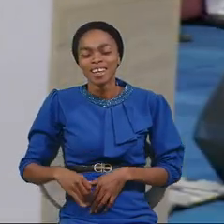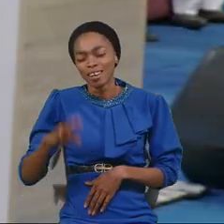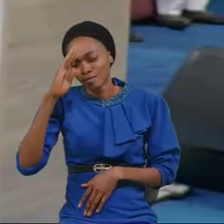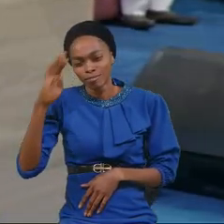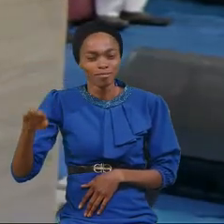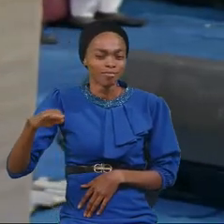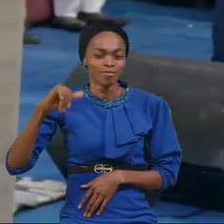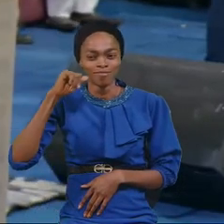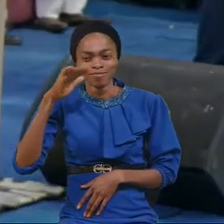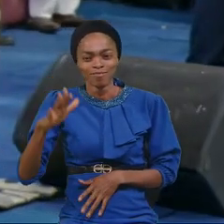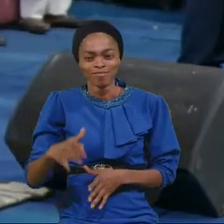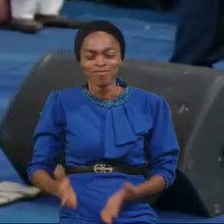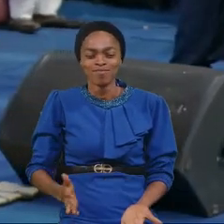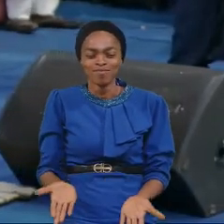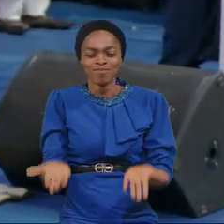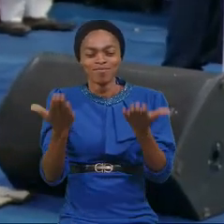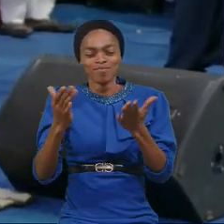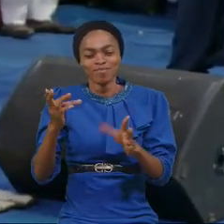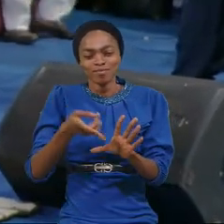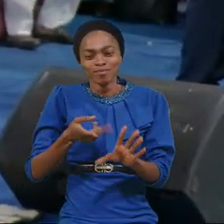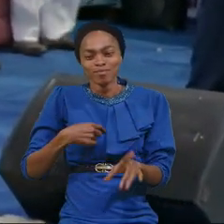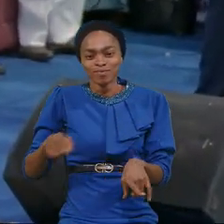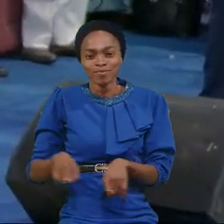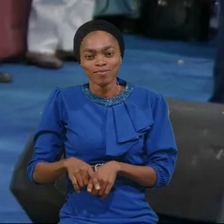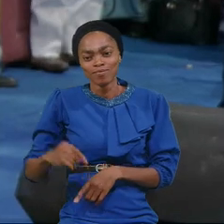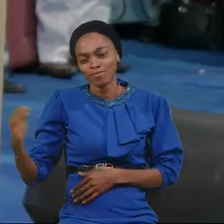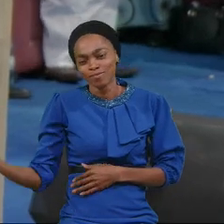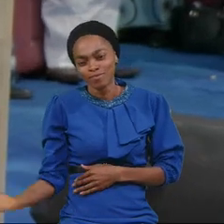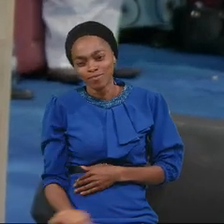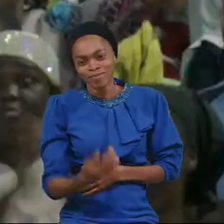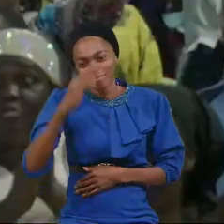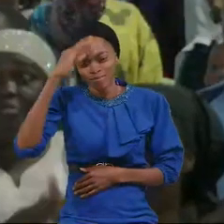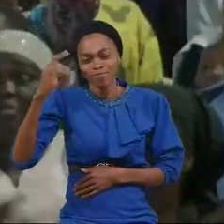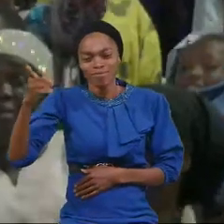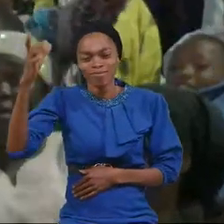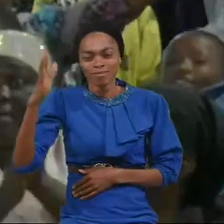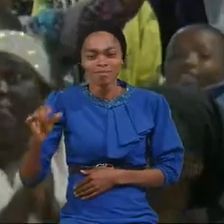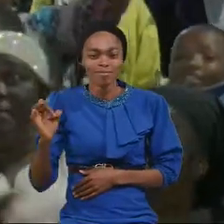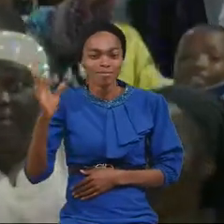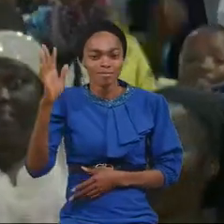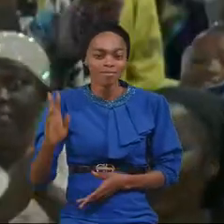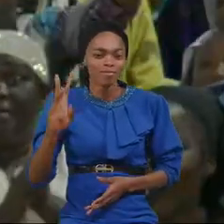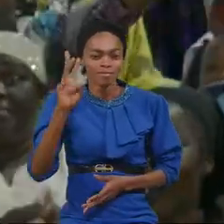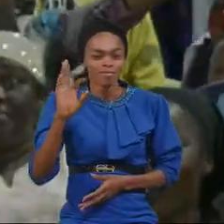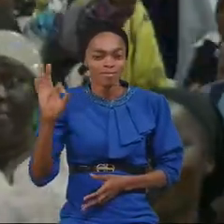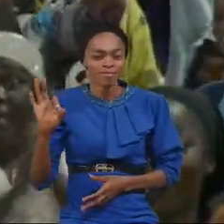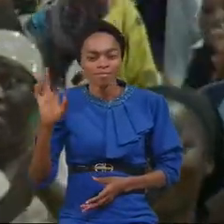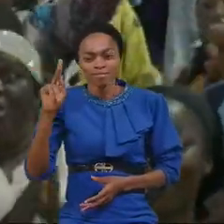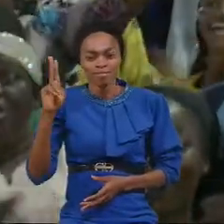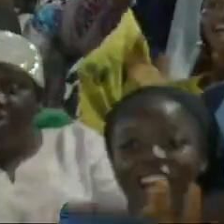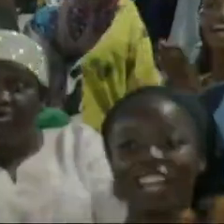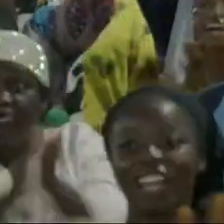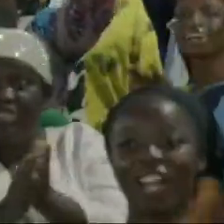Please rise up on your feet and join me to welcome to the pulpit the man of God, Pastor Dr. W.F.